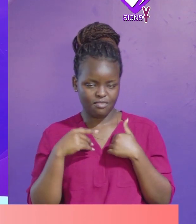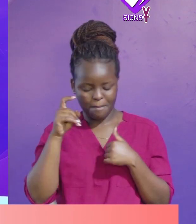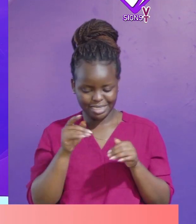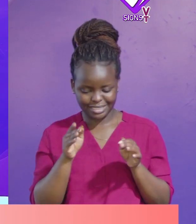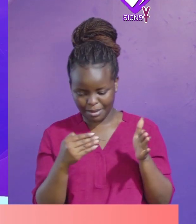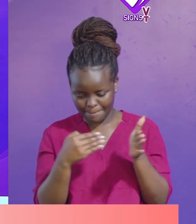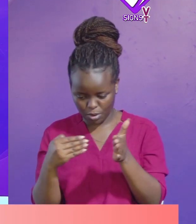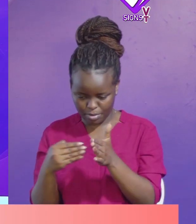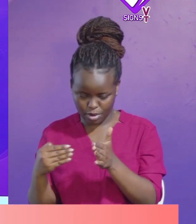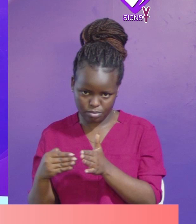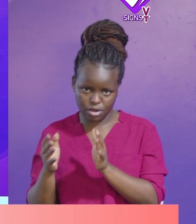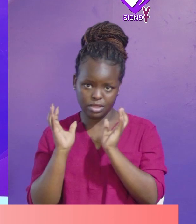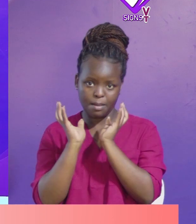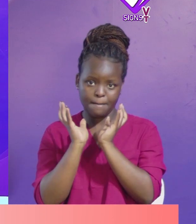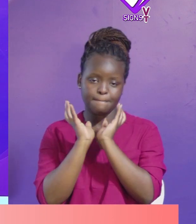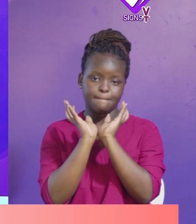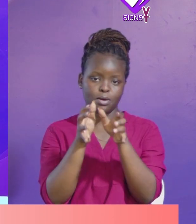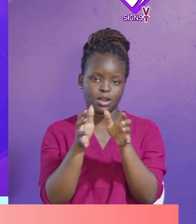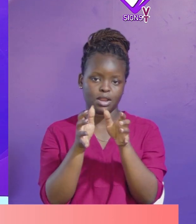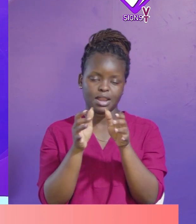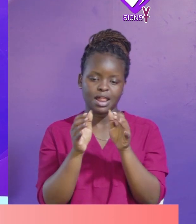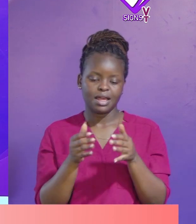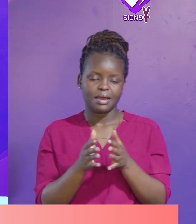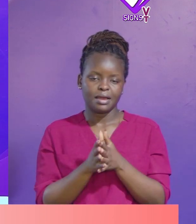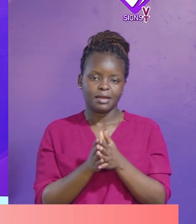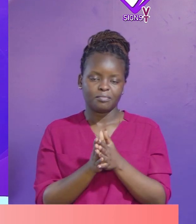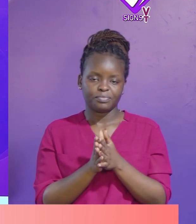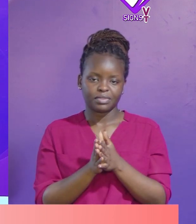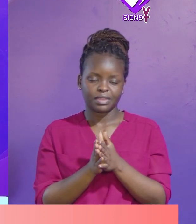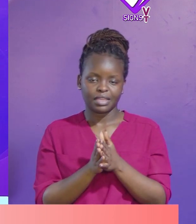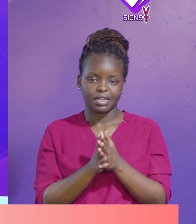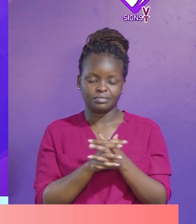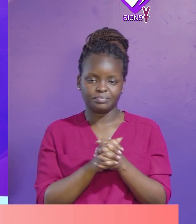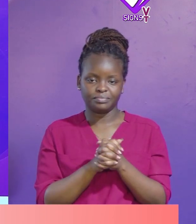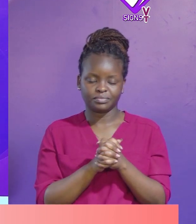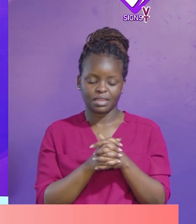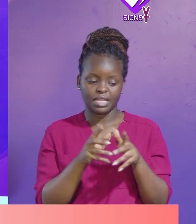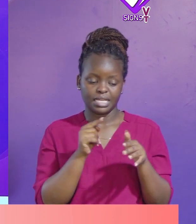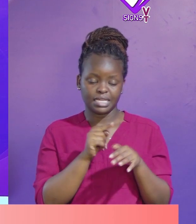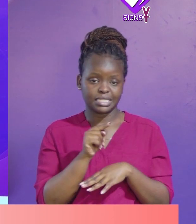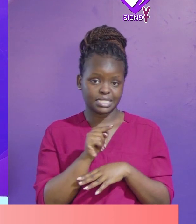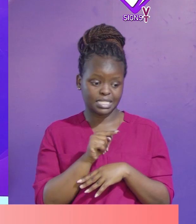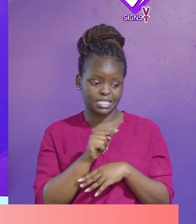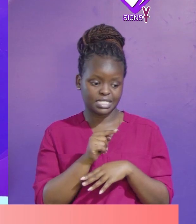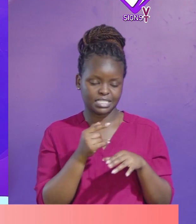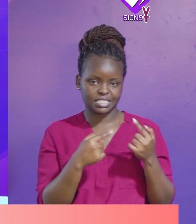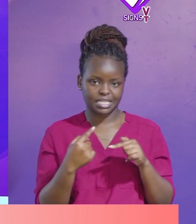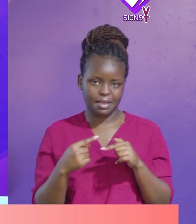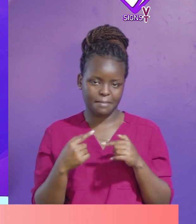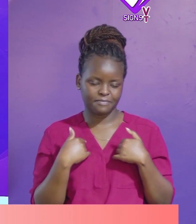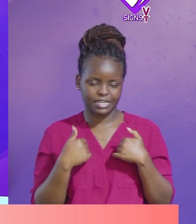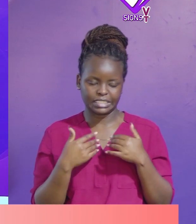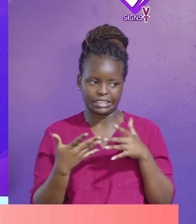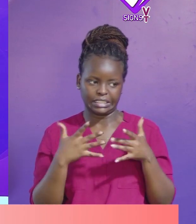interferes with the ball, not to land in any of the Arsenal's defenders' head. In this game, it was a tense game because